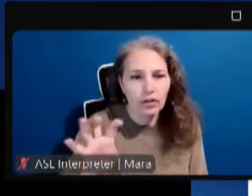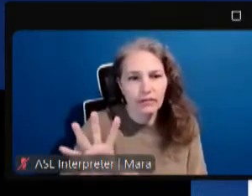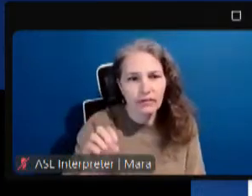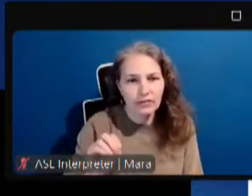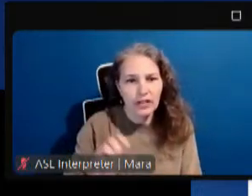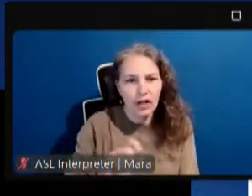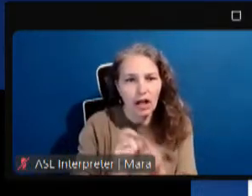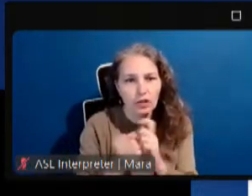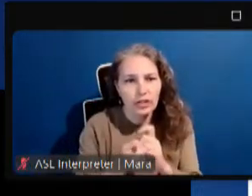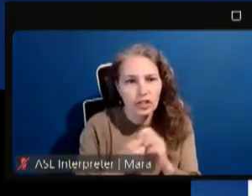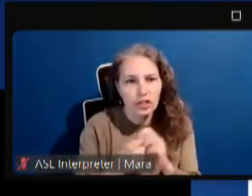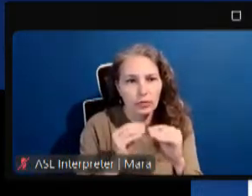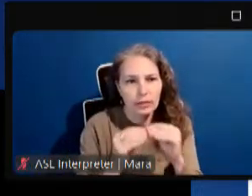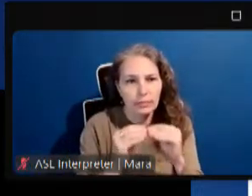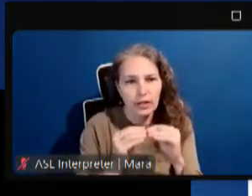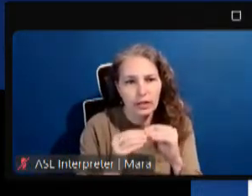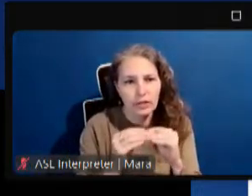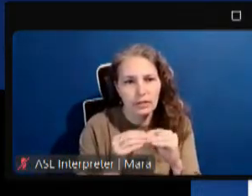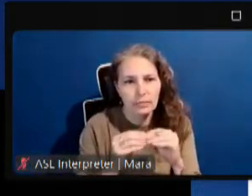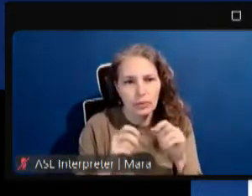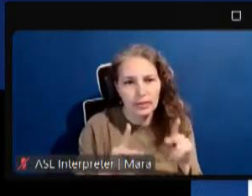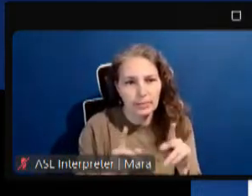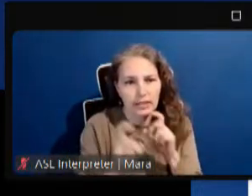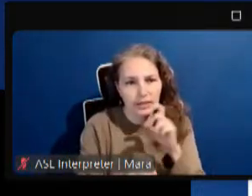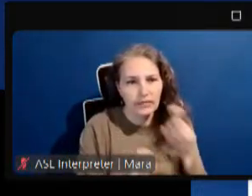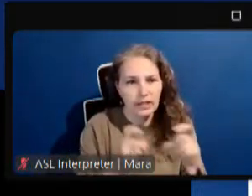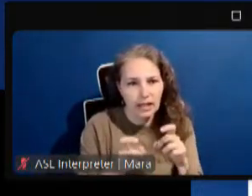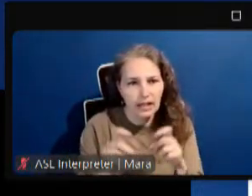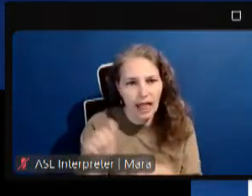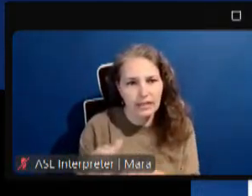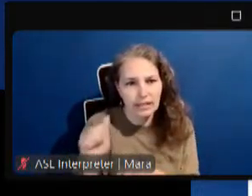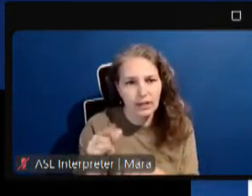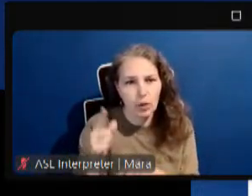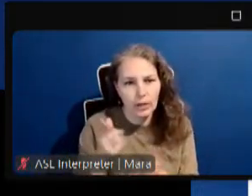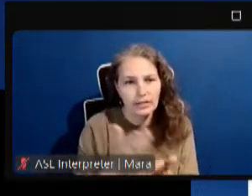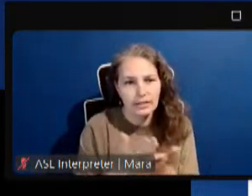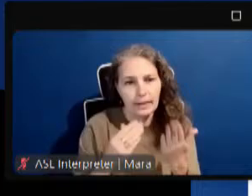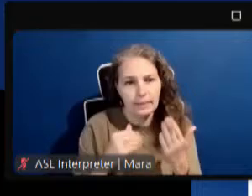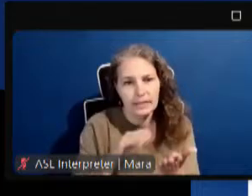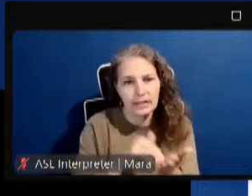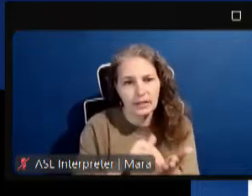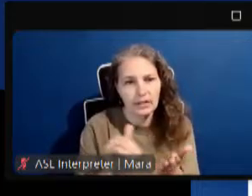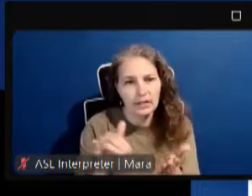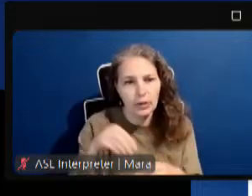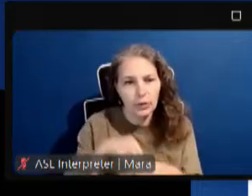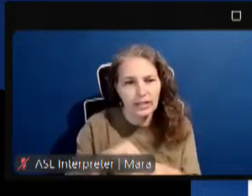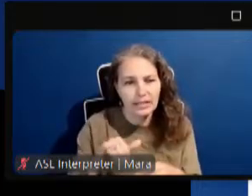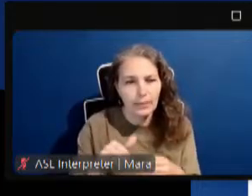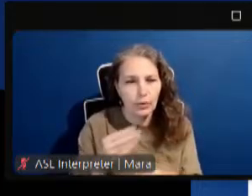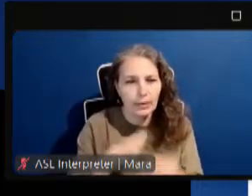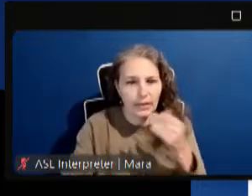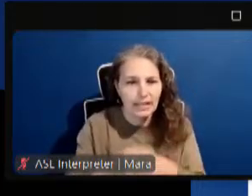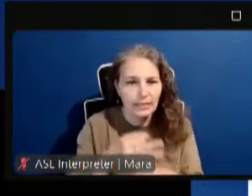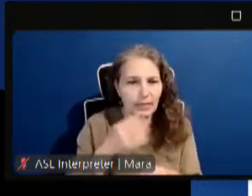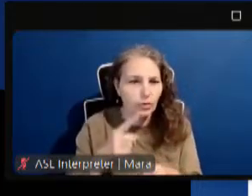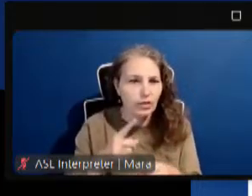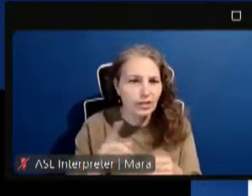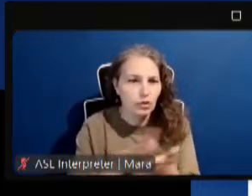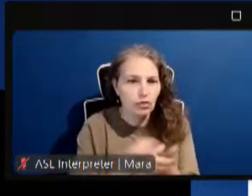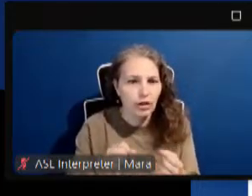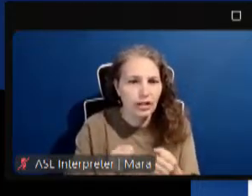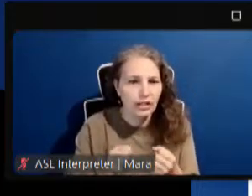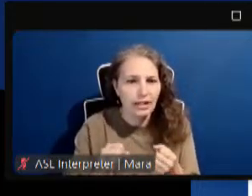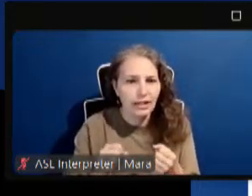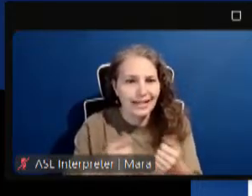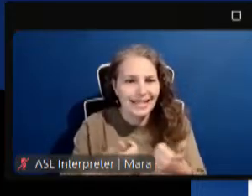Center, including some for replacing destroyed detached garages. We've also received 24 applications to